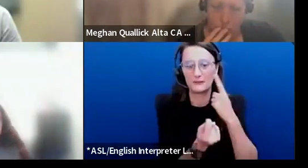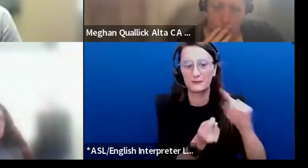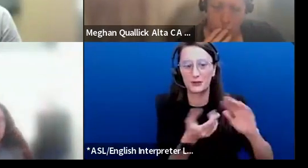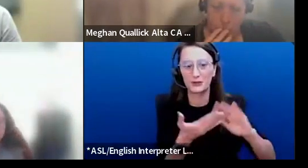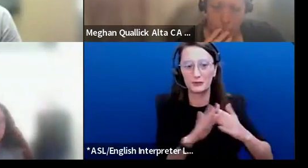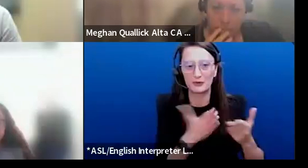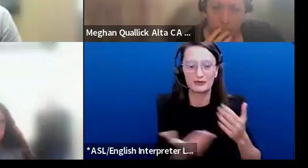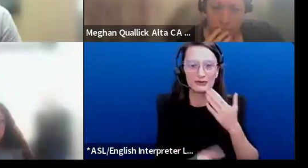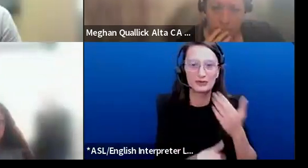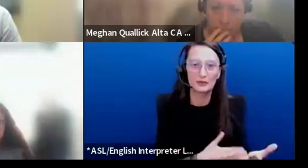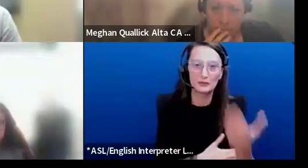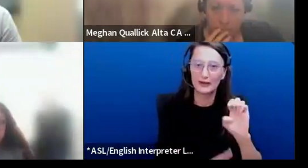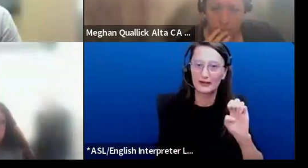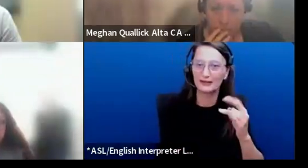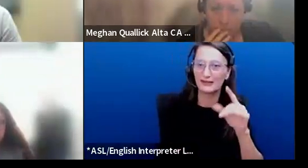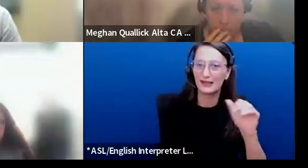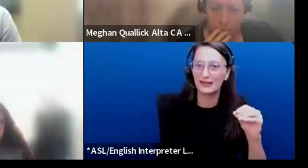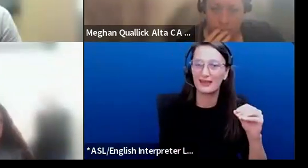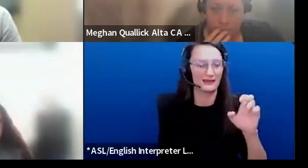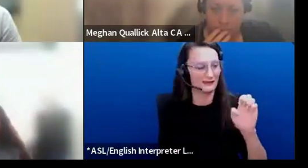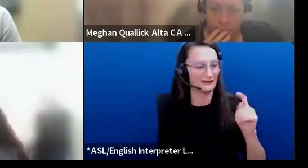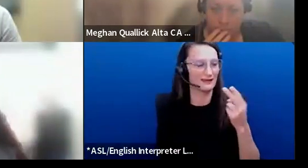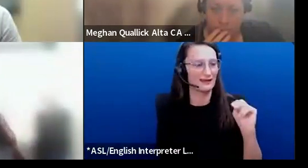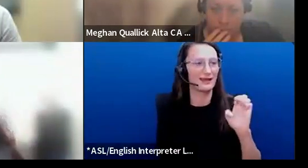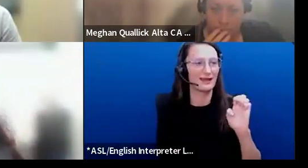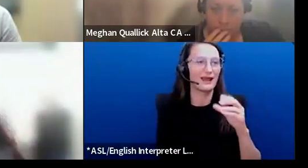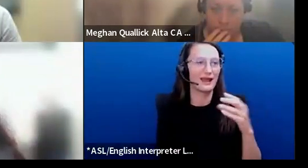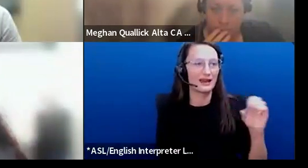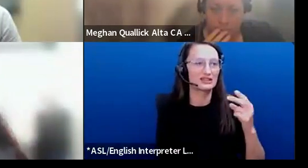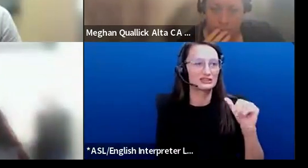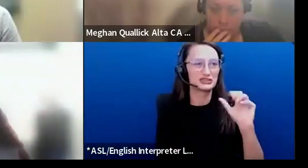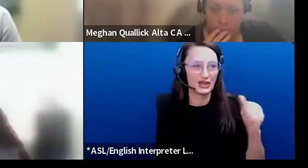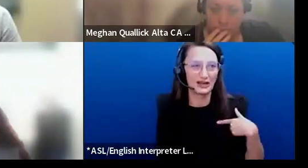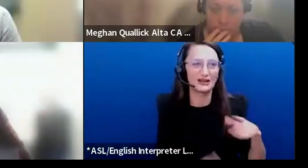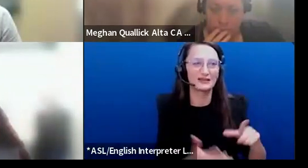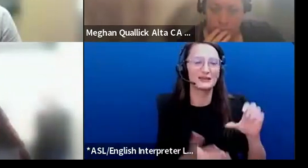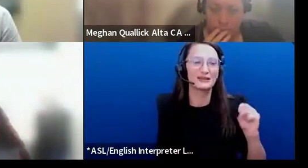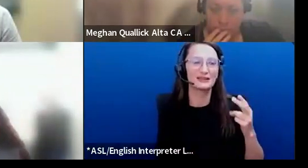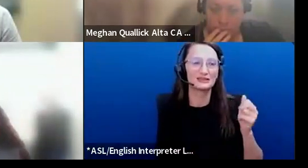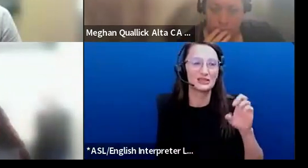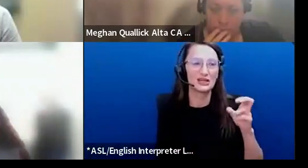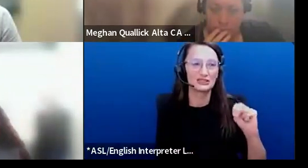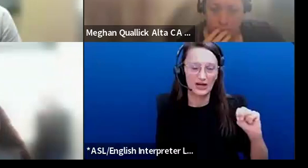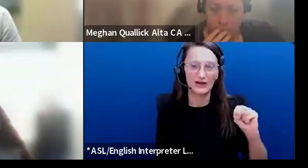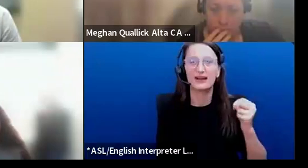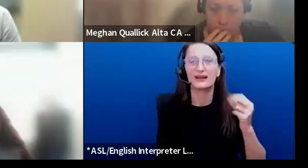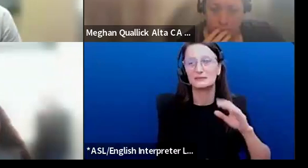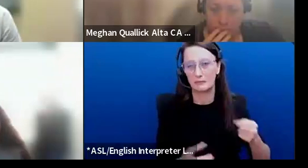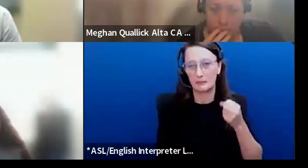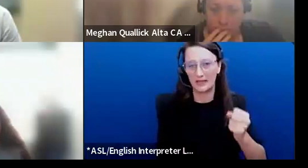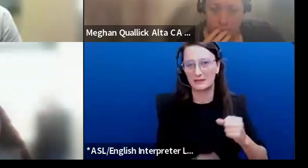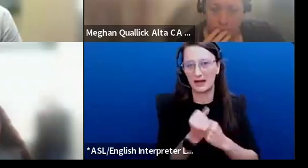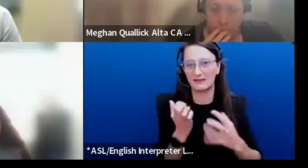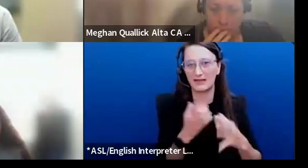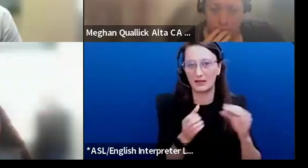from community services. I see Sharon Karpinski, our victim advocate and placement coordinator. Good morning, Sharon. And Miss Carly is on,